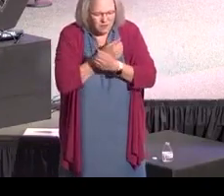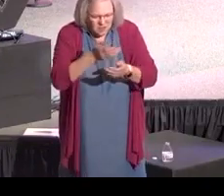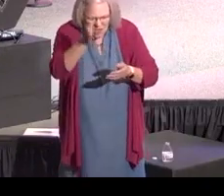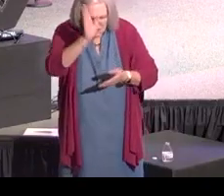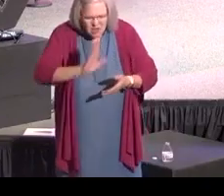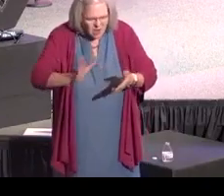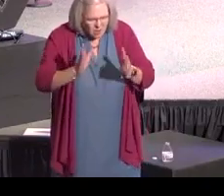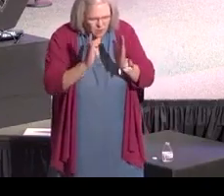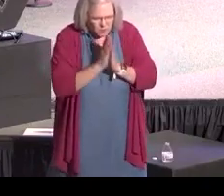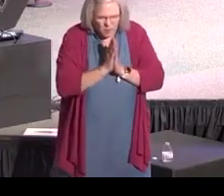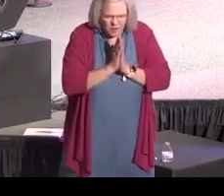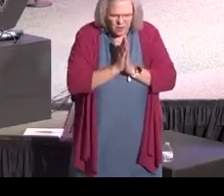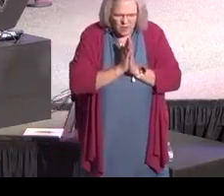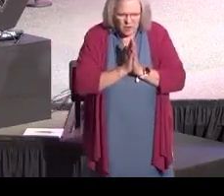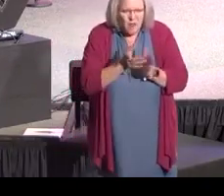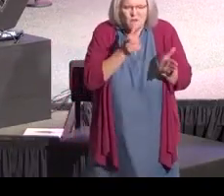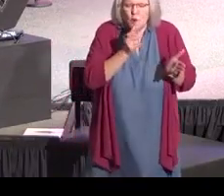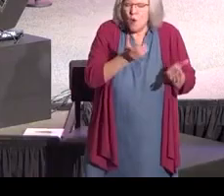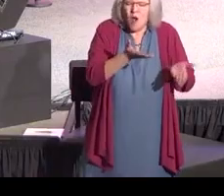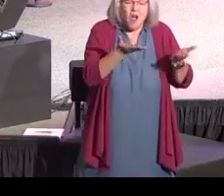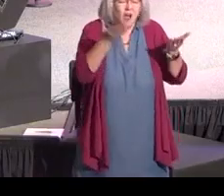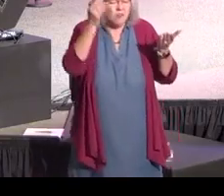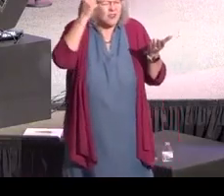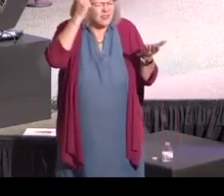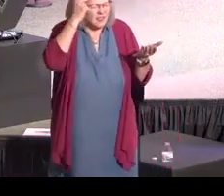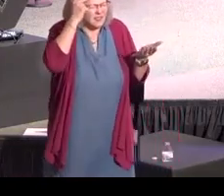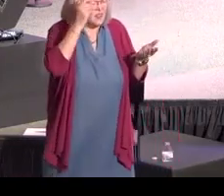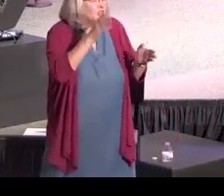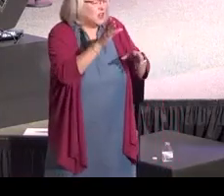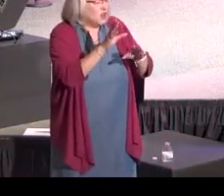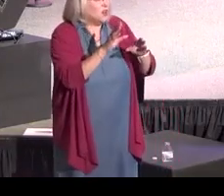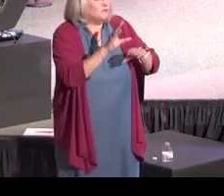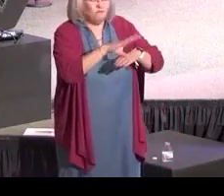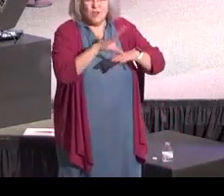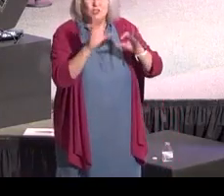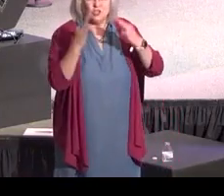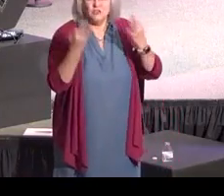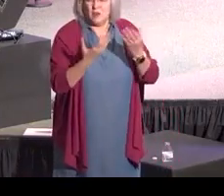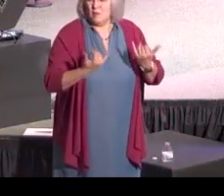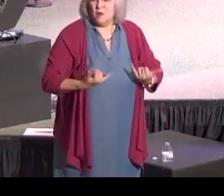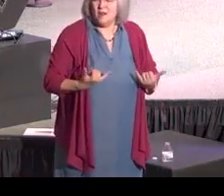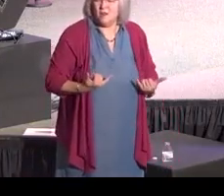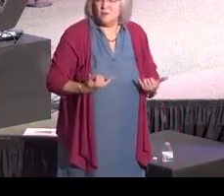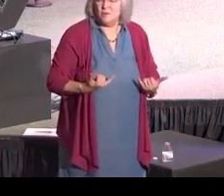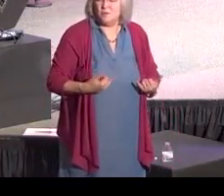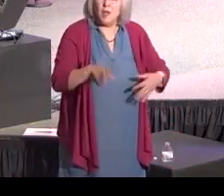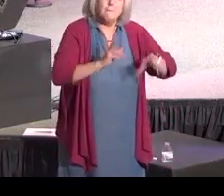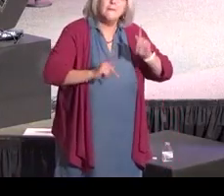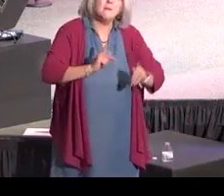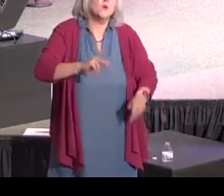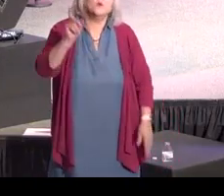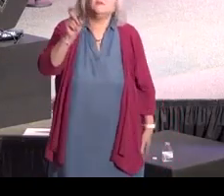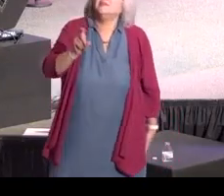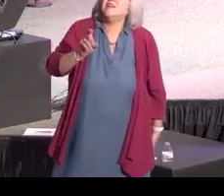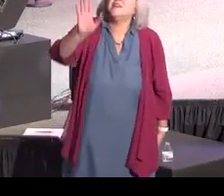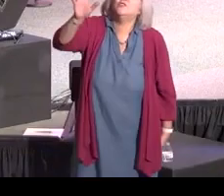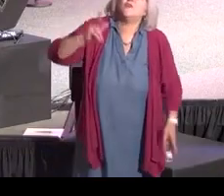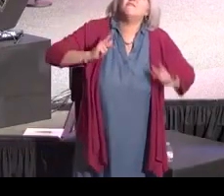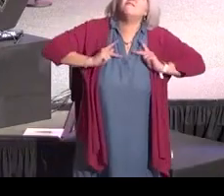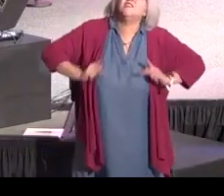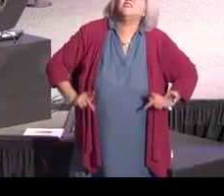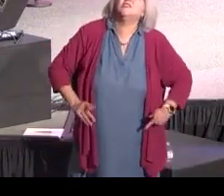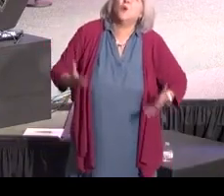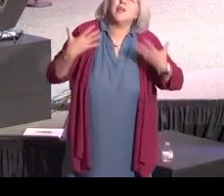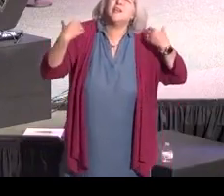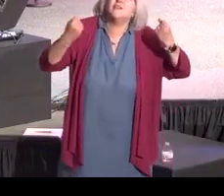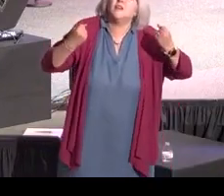pray for whoever is coming to mind among our church family here right now. People who need your physical healing. God,